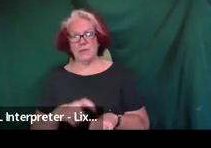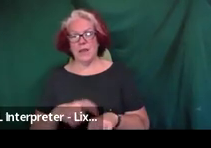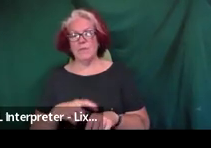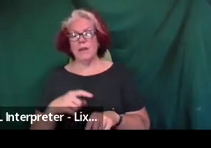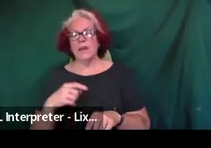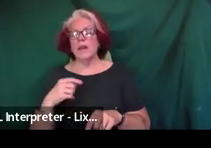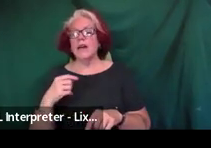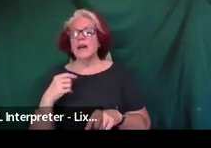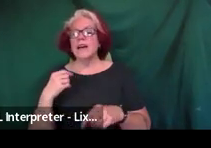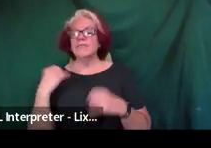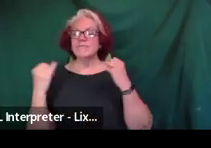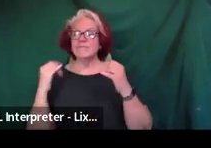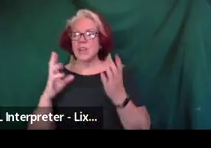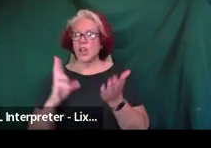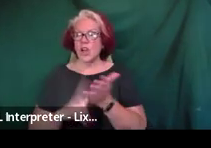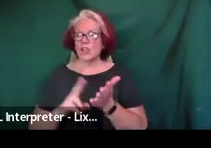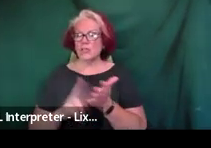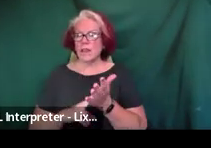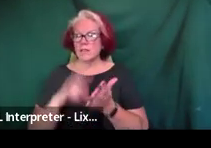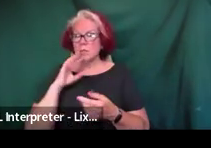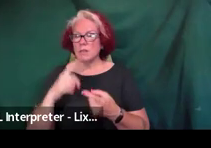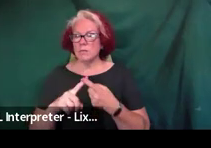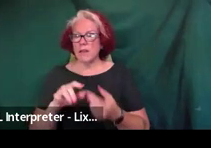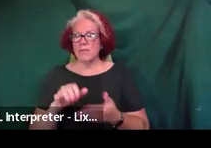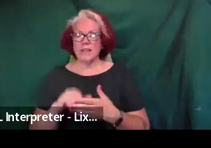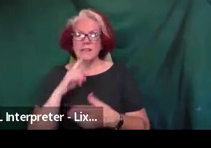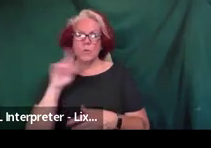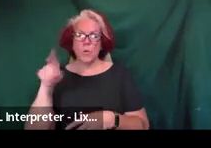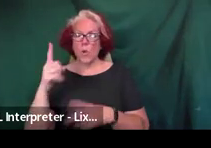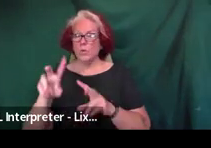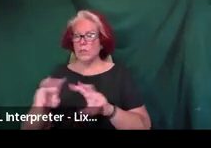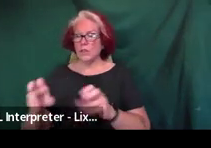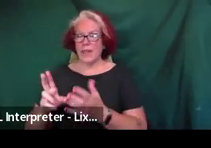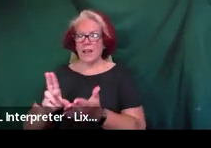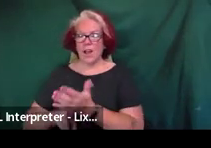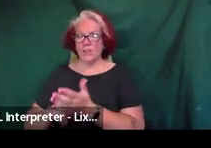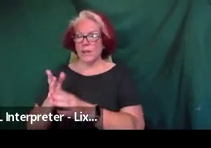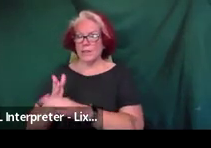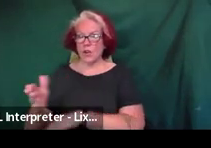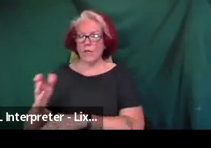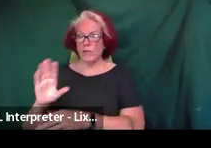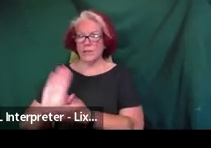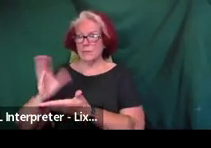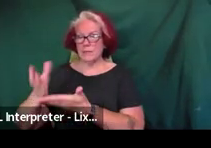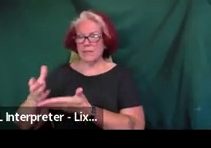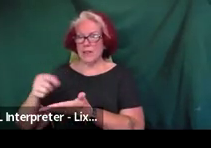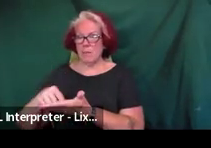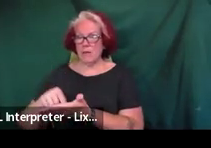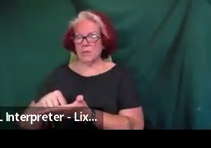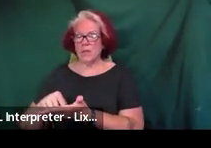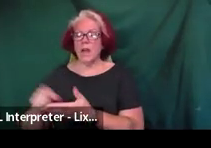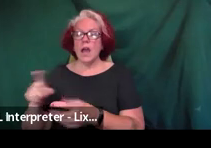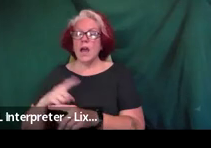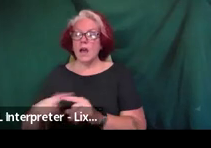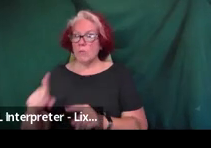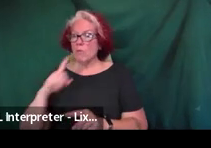contracts came up, and we initially said we would only look at contracts over a certain amount. But as it turned out, there were a